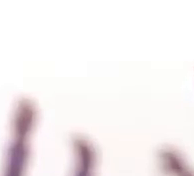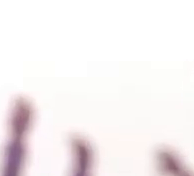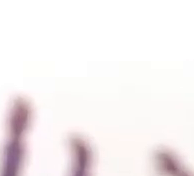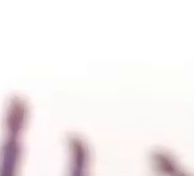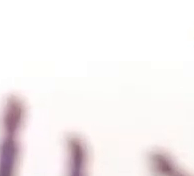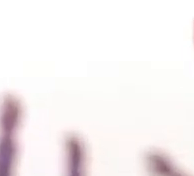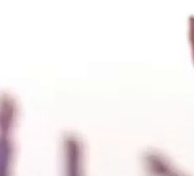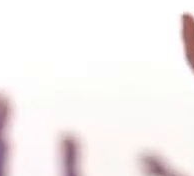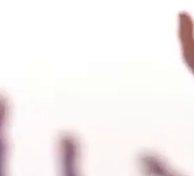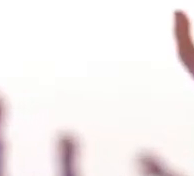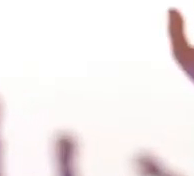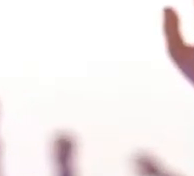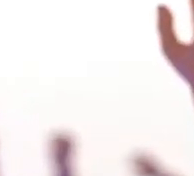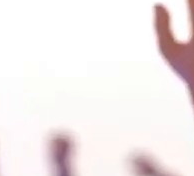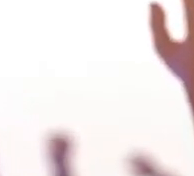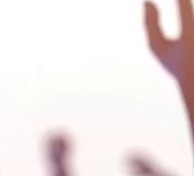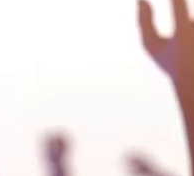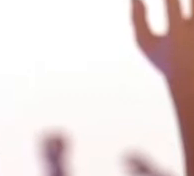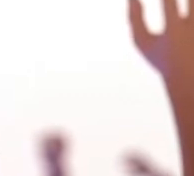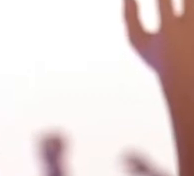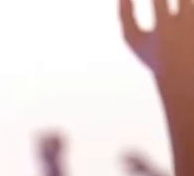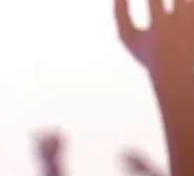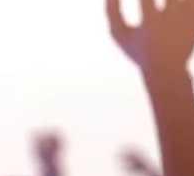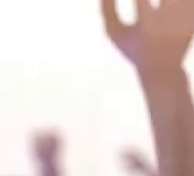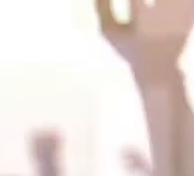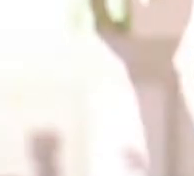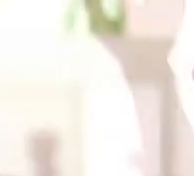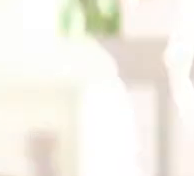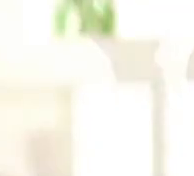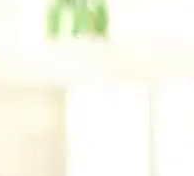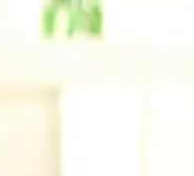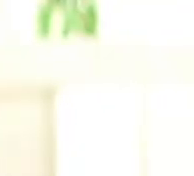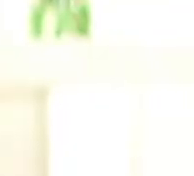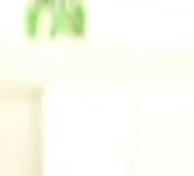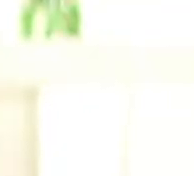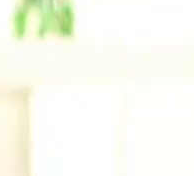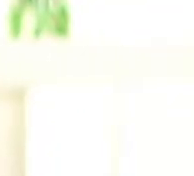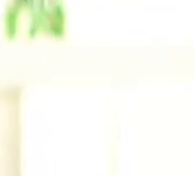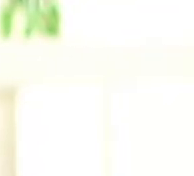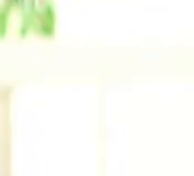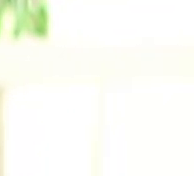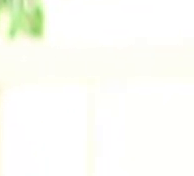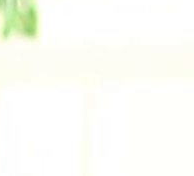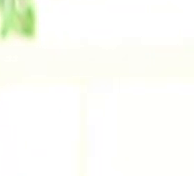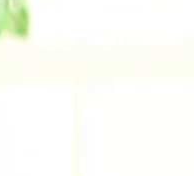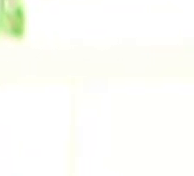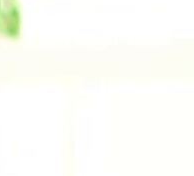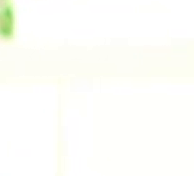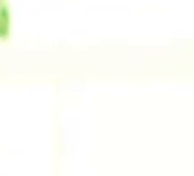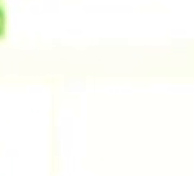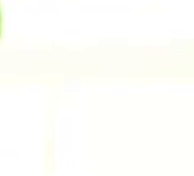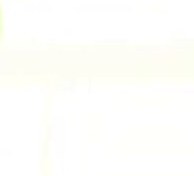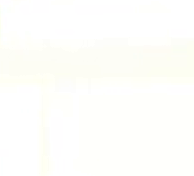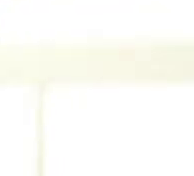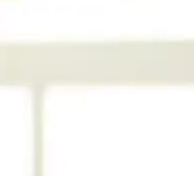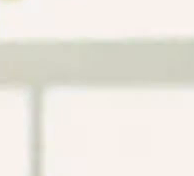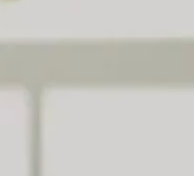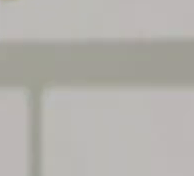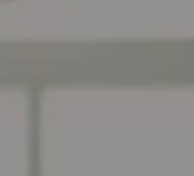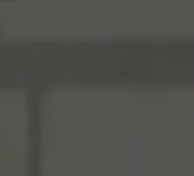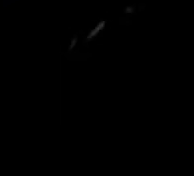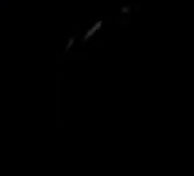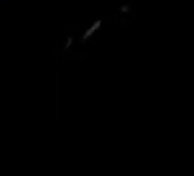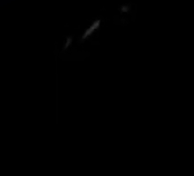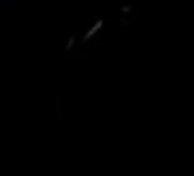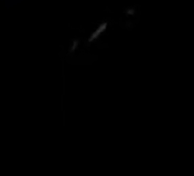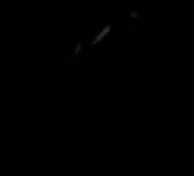it, share it, and demonstrate it to others. We repent from our sins and offer our hearts to God with a